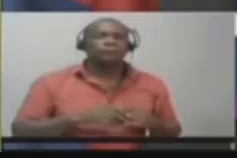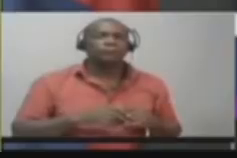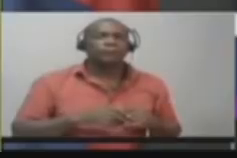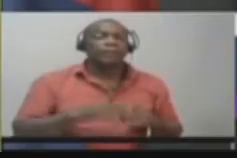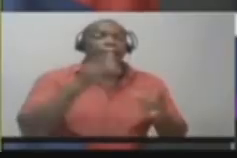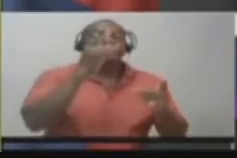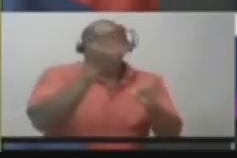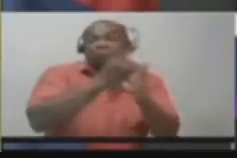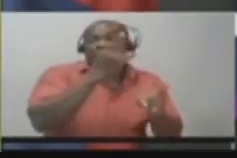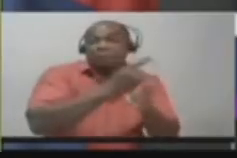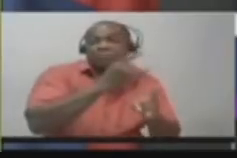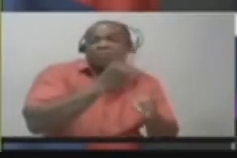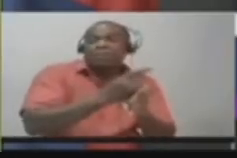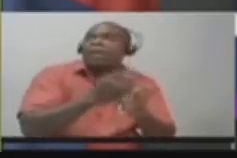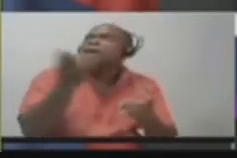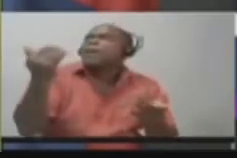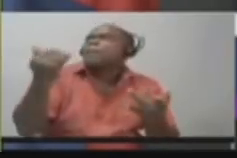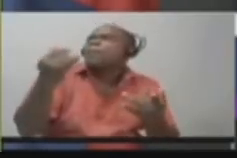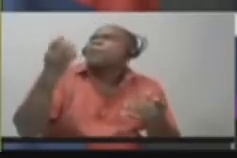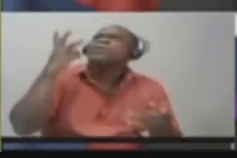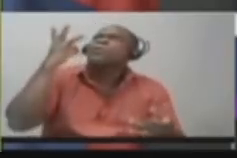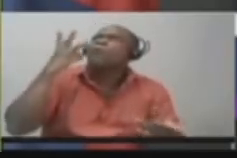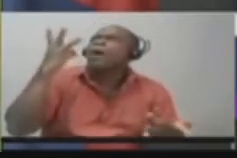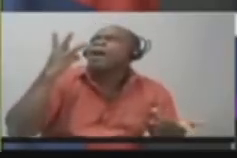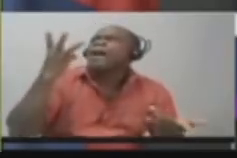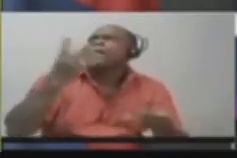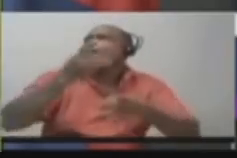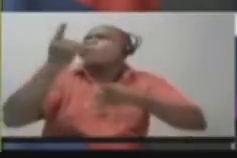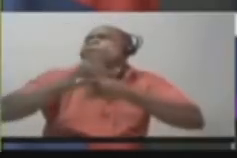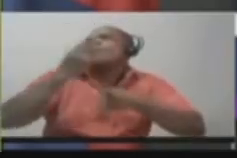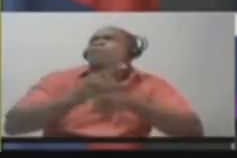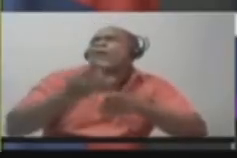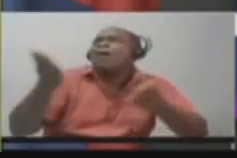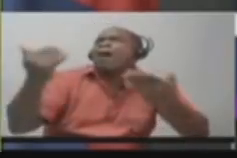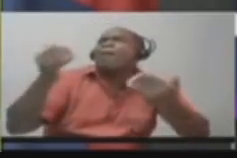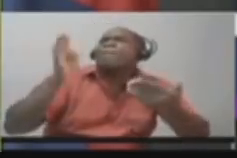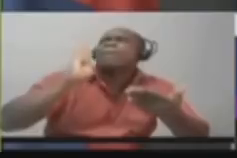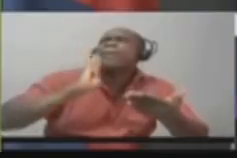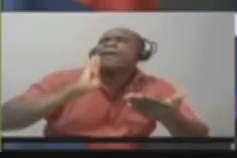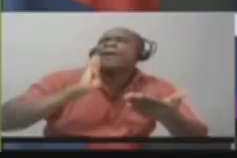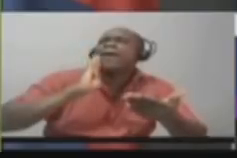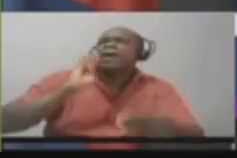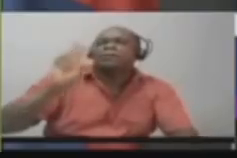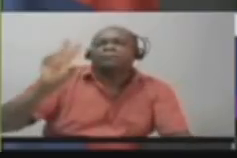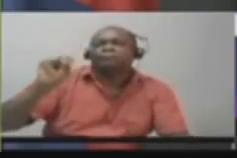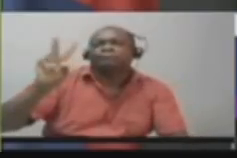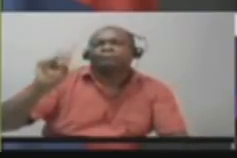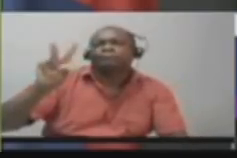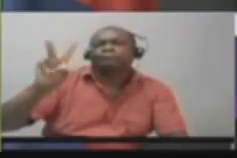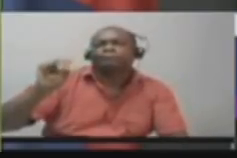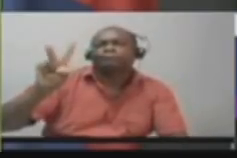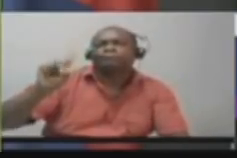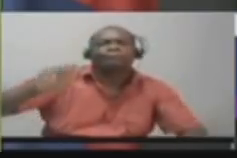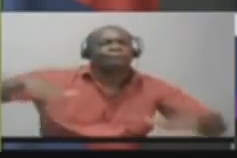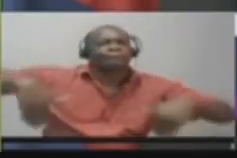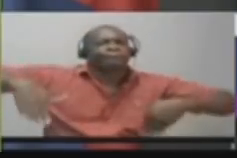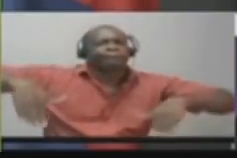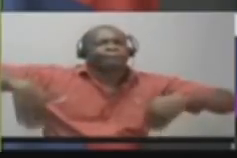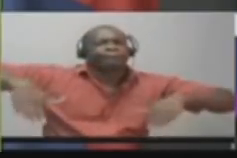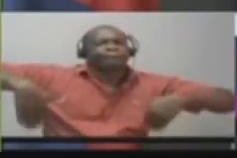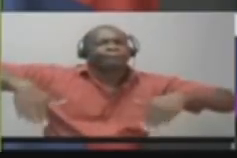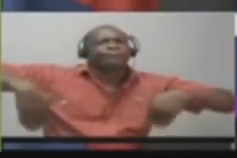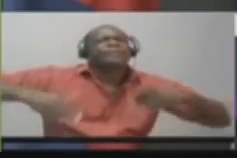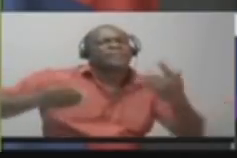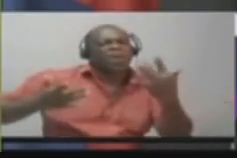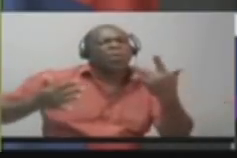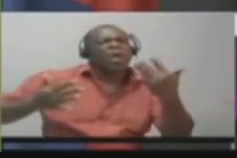drinks. Let's hold that a little while. The time will come when we would very gladly do that and look back